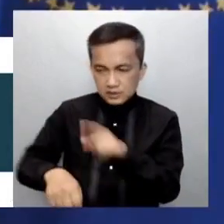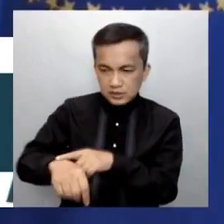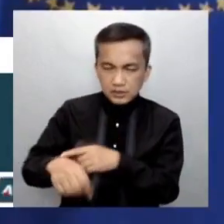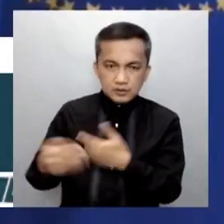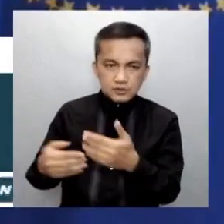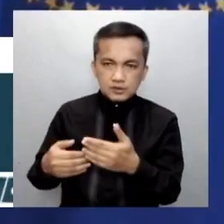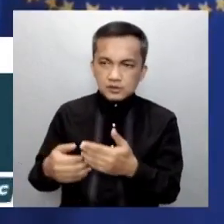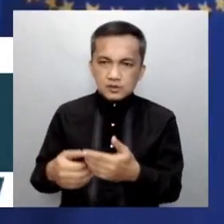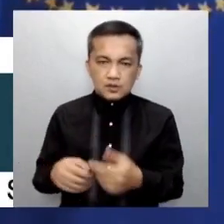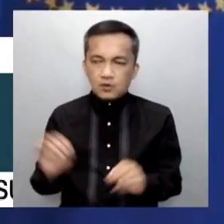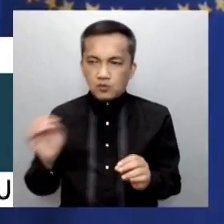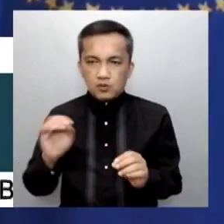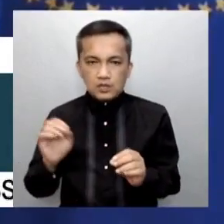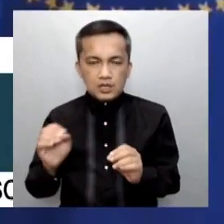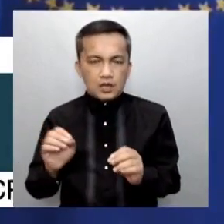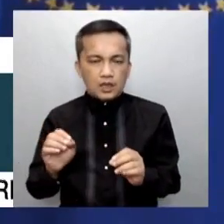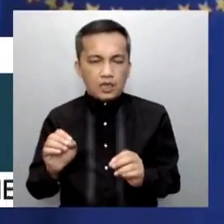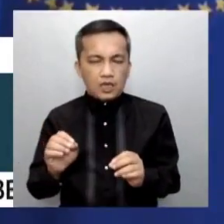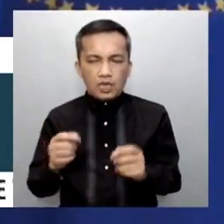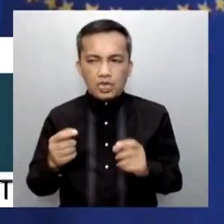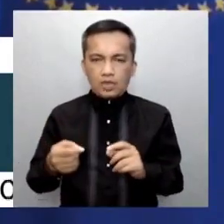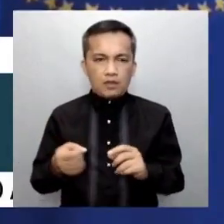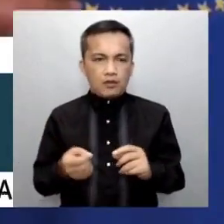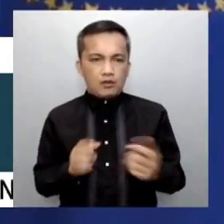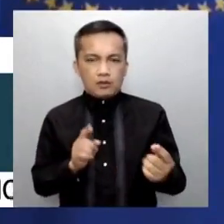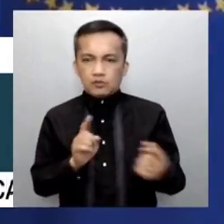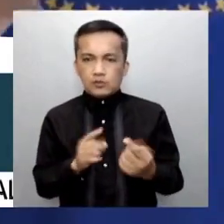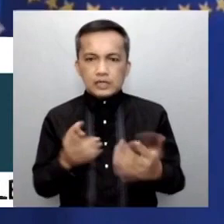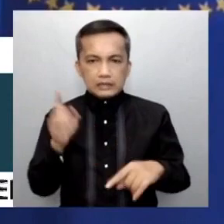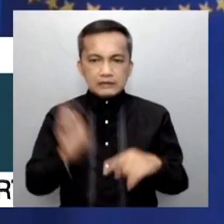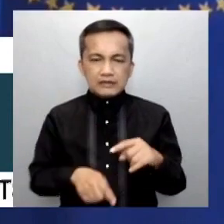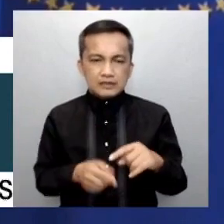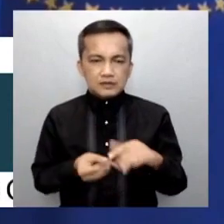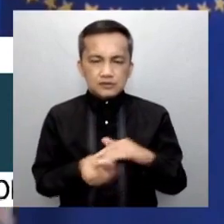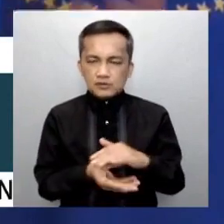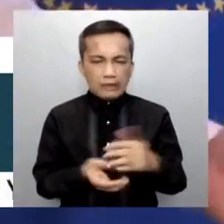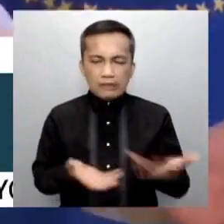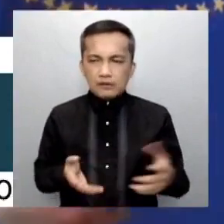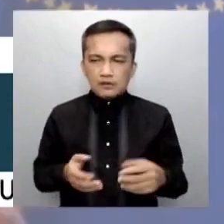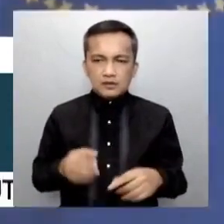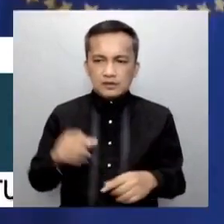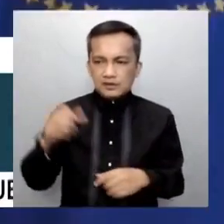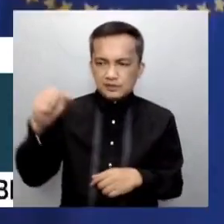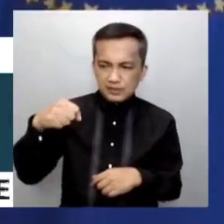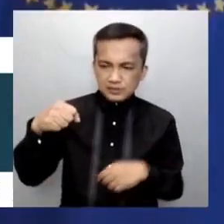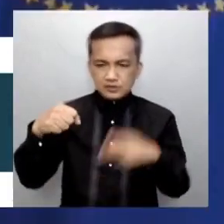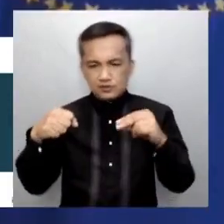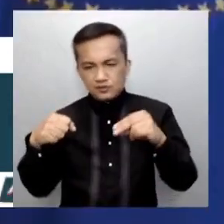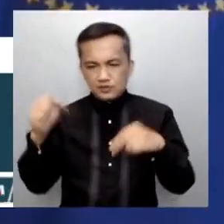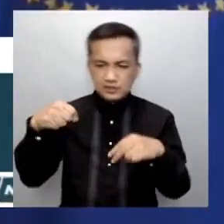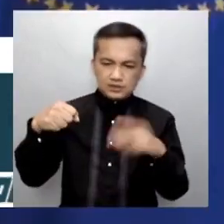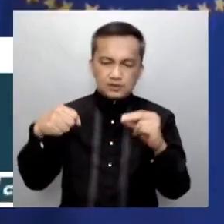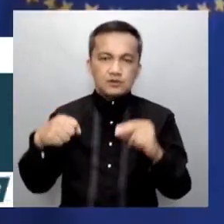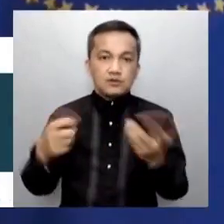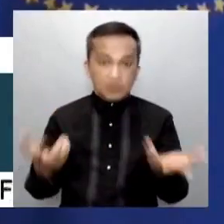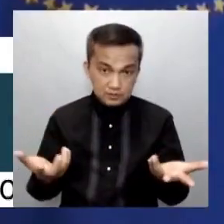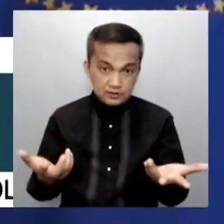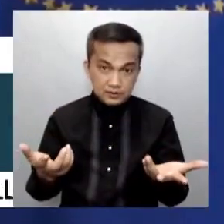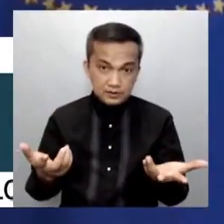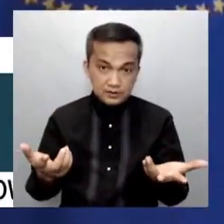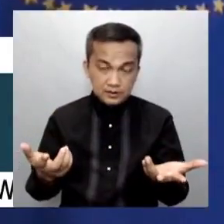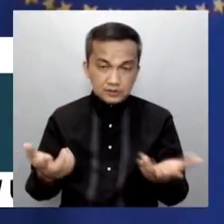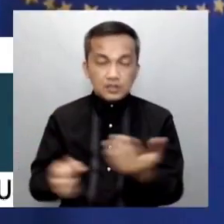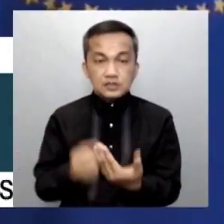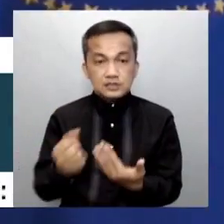discretion that's being exercised at any point. It's either yes, no, yes, no, yes, no, one, two, is binary. That way, it simplifies it, so